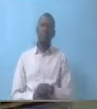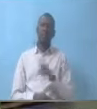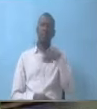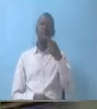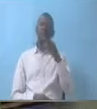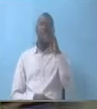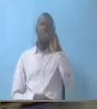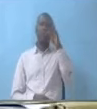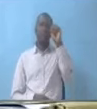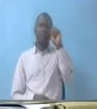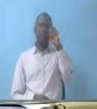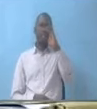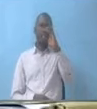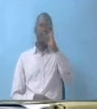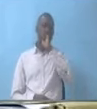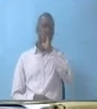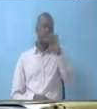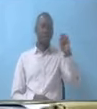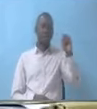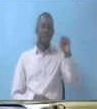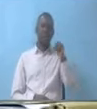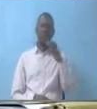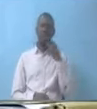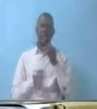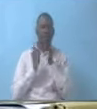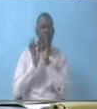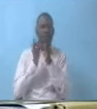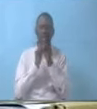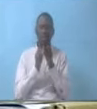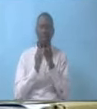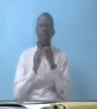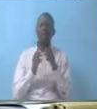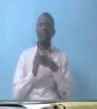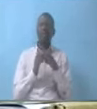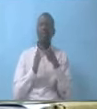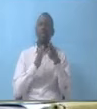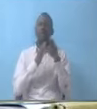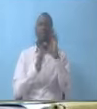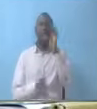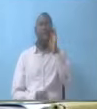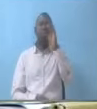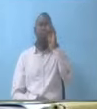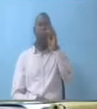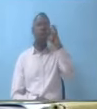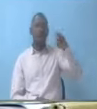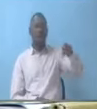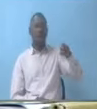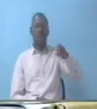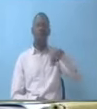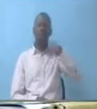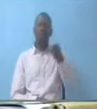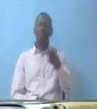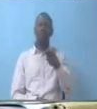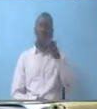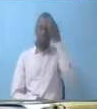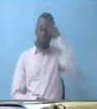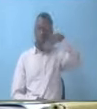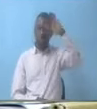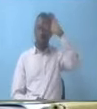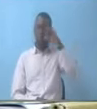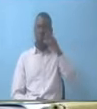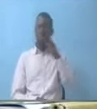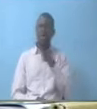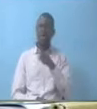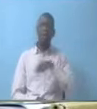of the decree. It states the terms of reference of the commissions are, and then